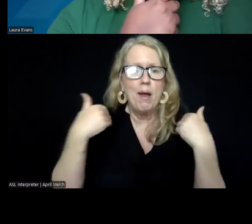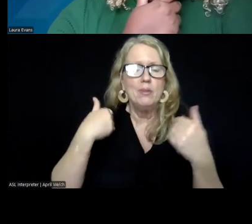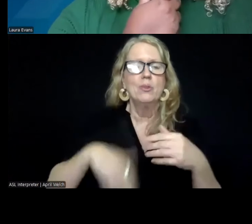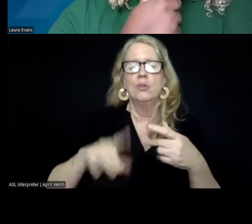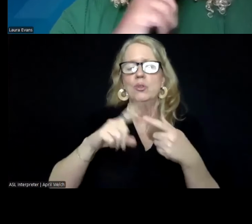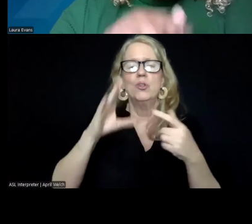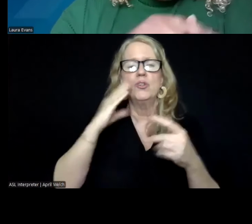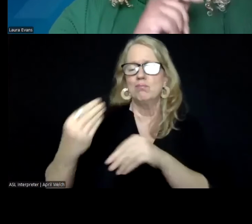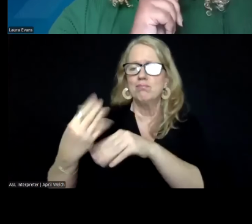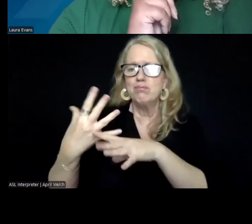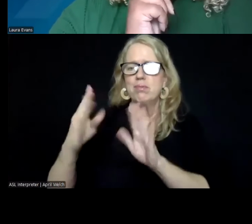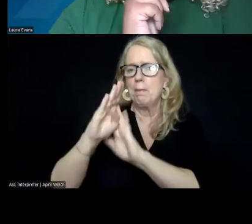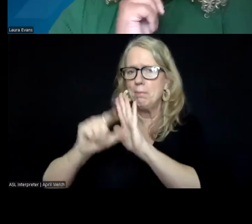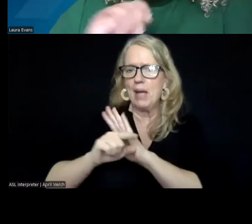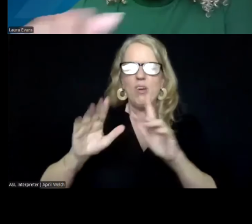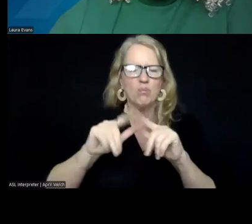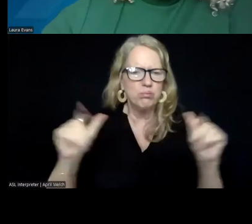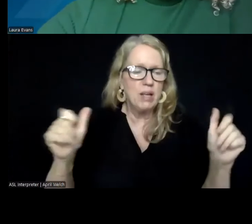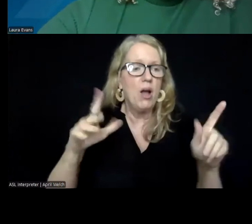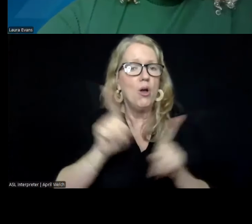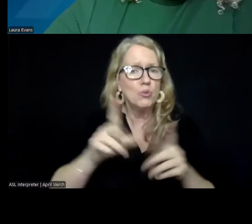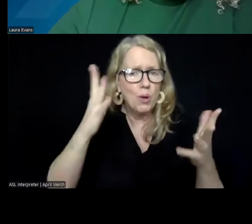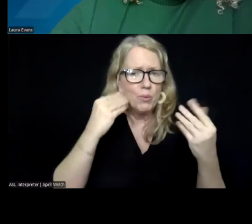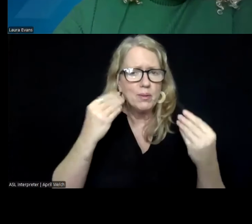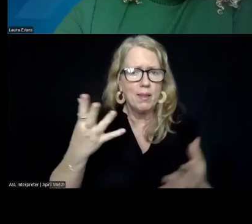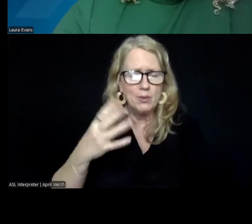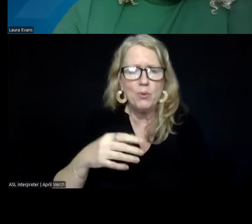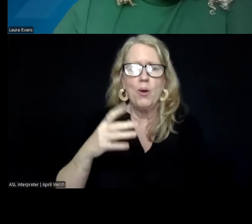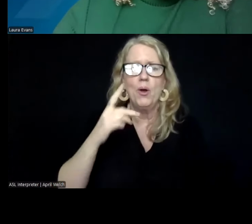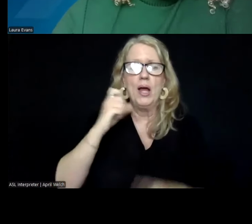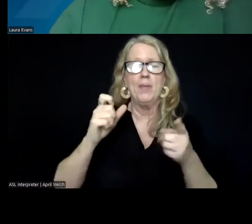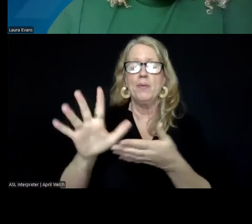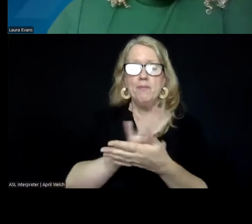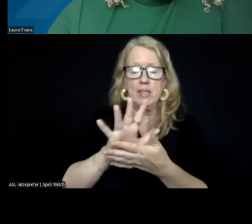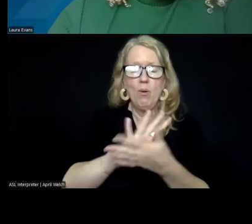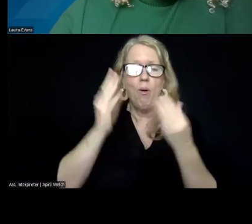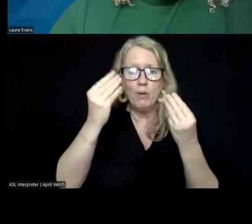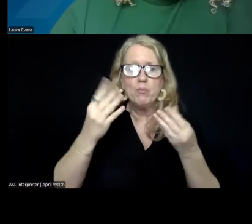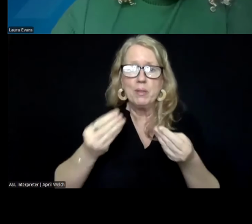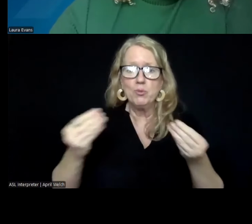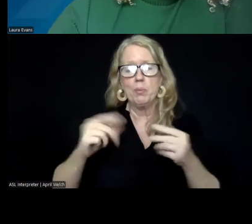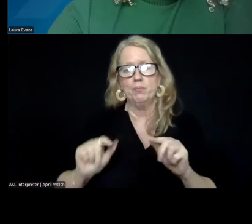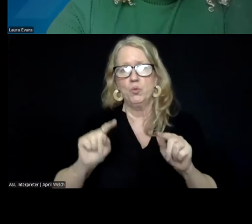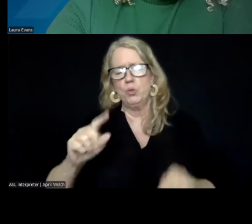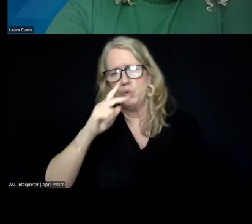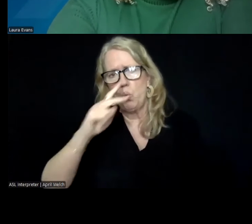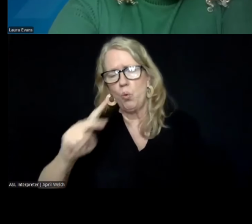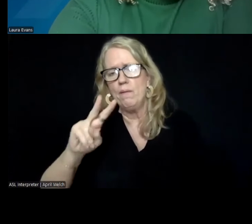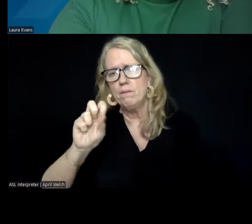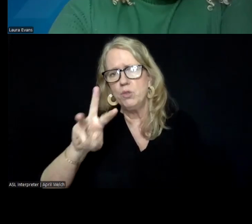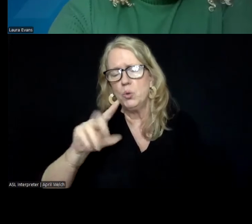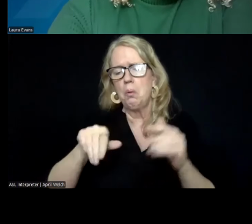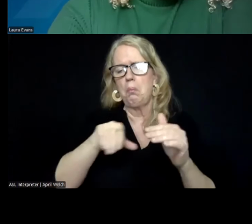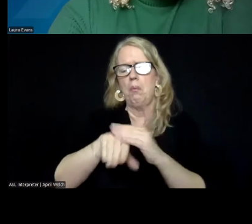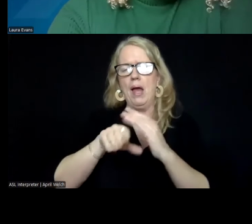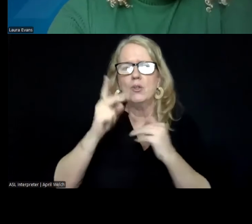virtual backgrounds. And I also just want to note that the under video and materials, when you go to view materials, you can access